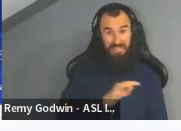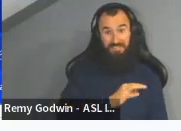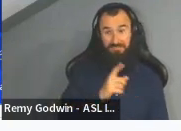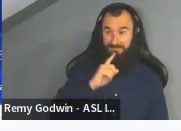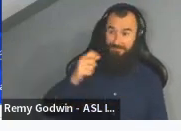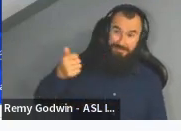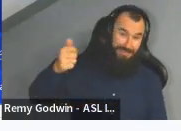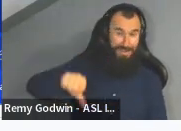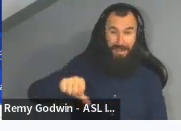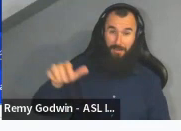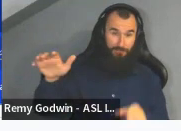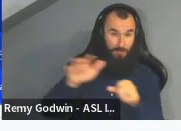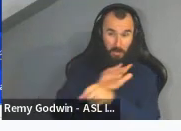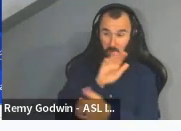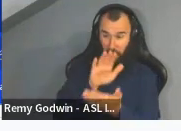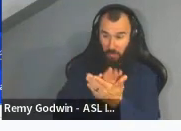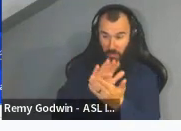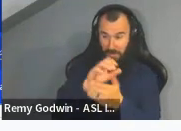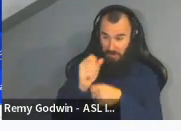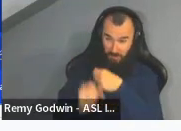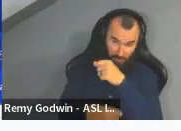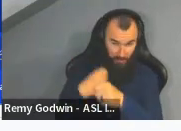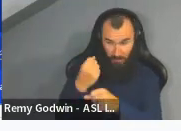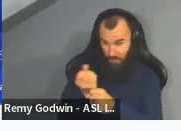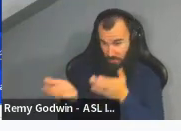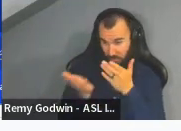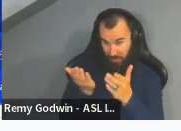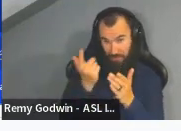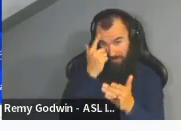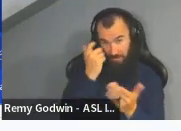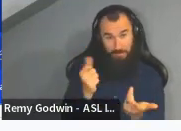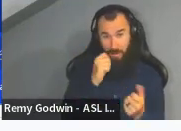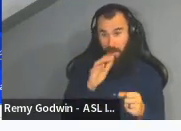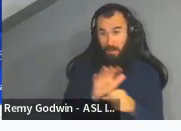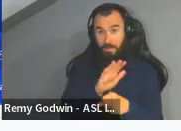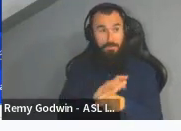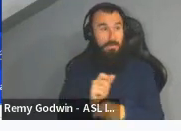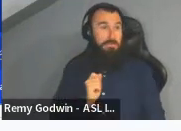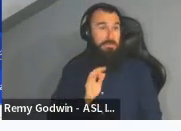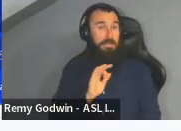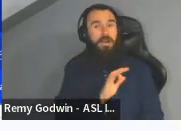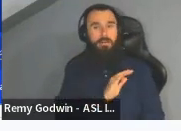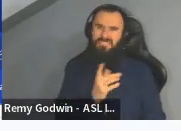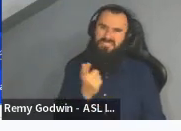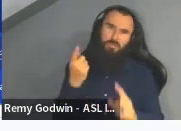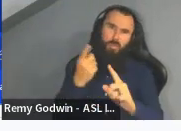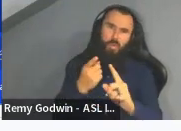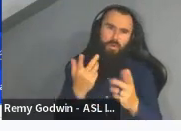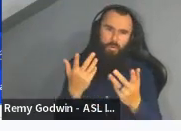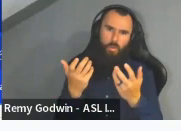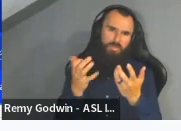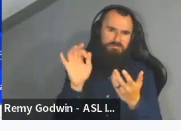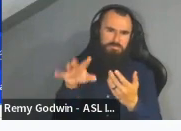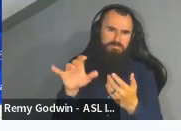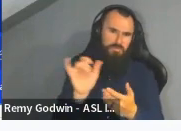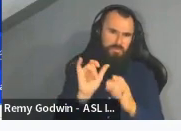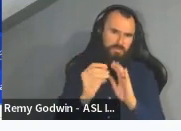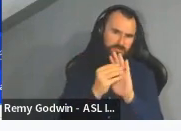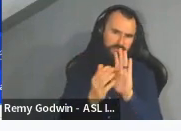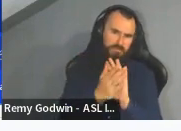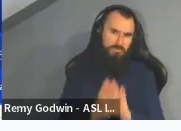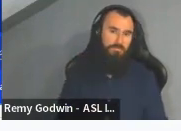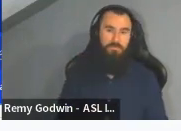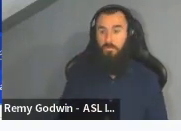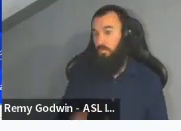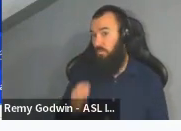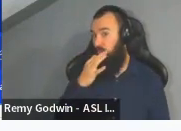year services to the student simply based on the levels of staffing is another point you want to make. We're almost